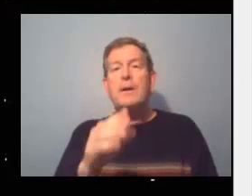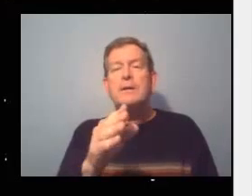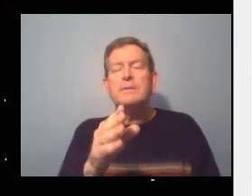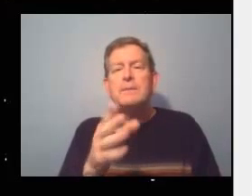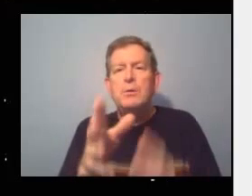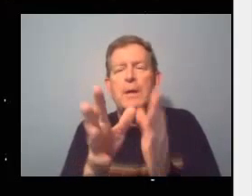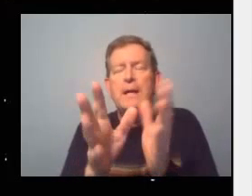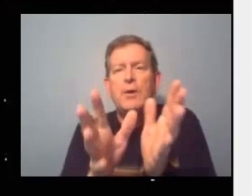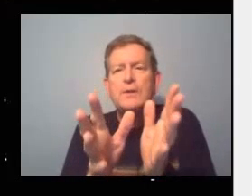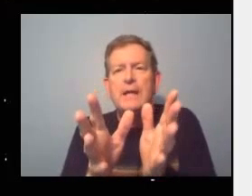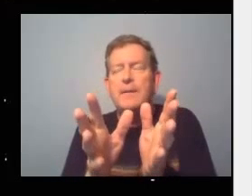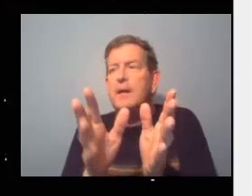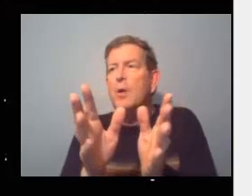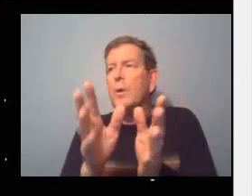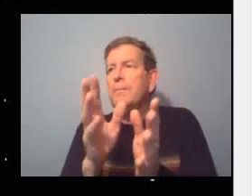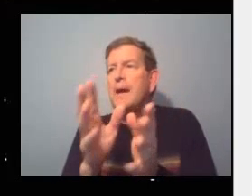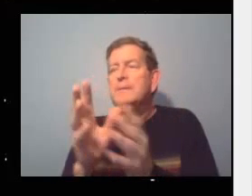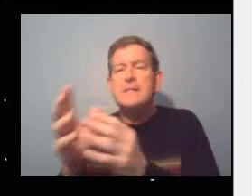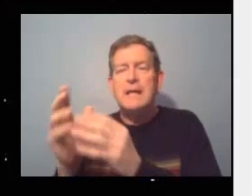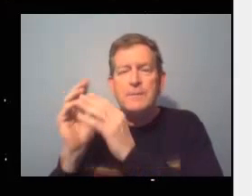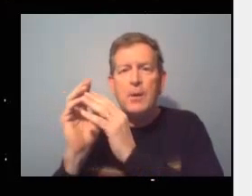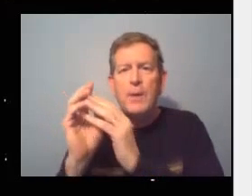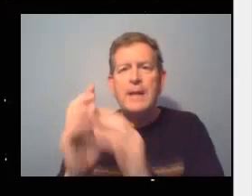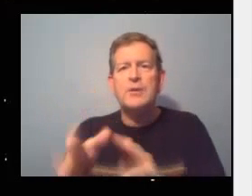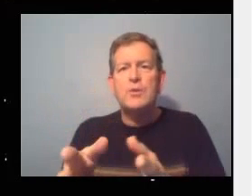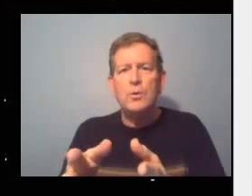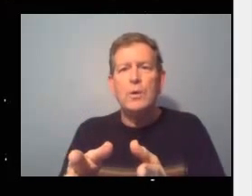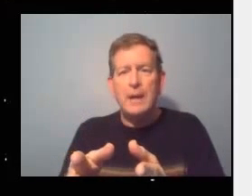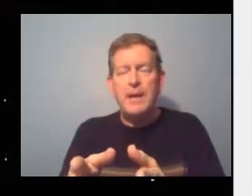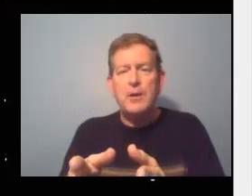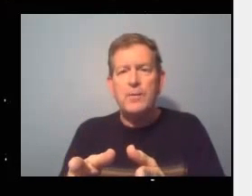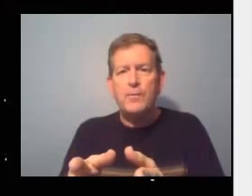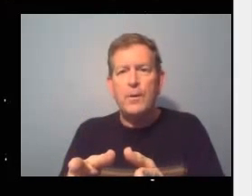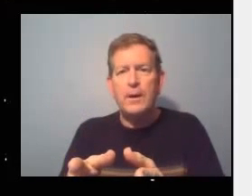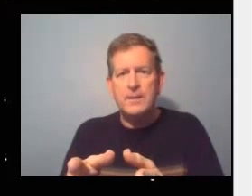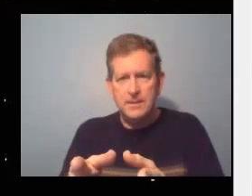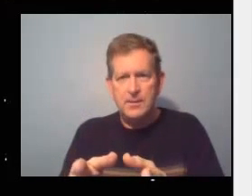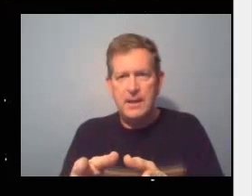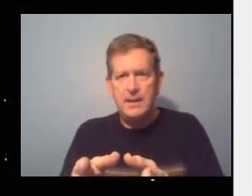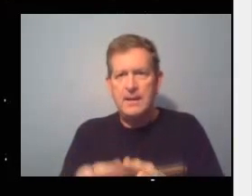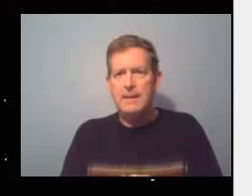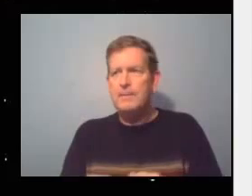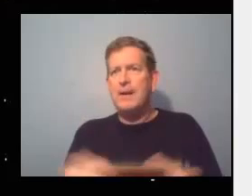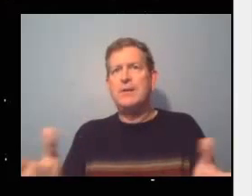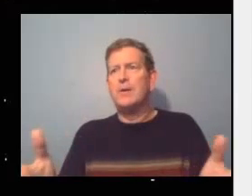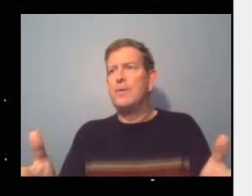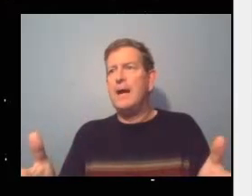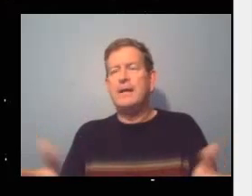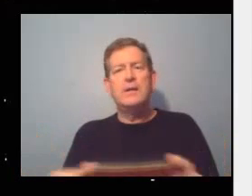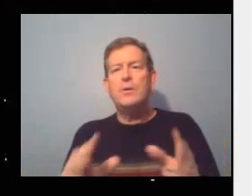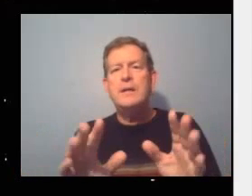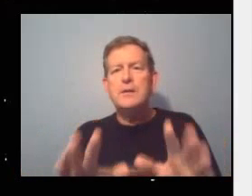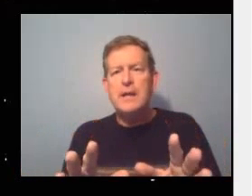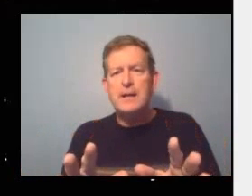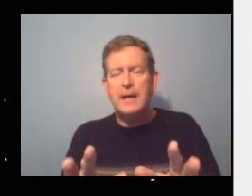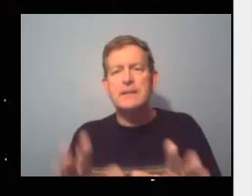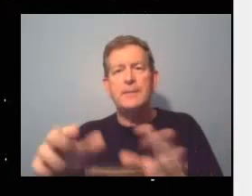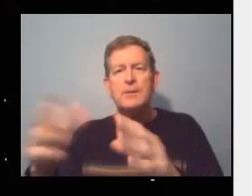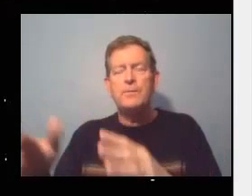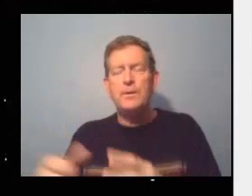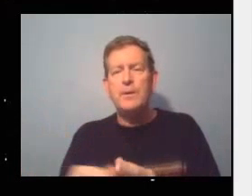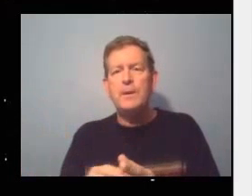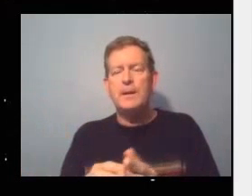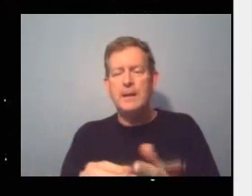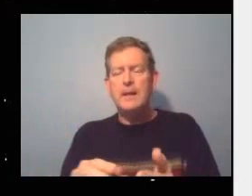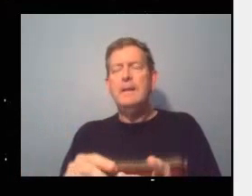Now you want to get across the idea that when mom gives me a ride to school, I thank her for it. Okay? How do you say a ride? You don't need to say it yet.